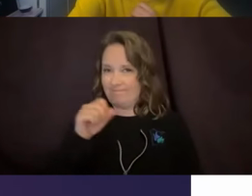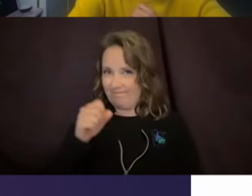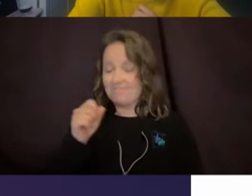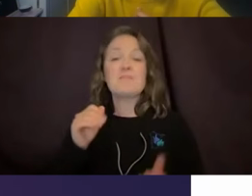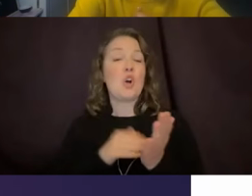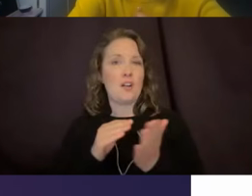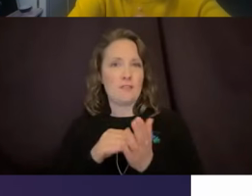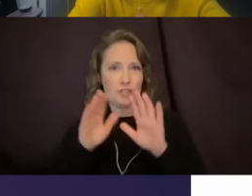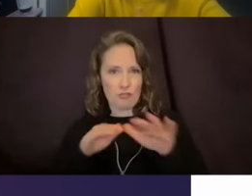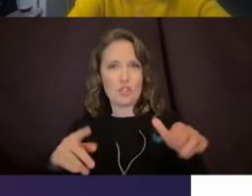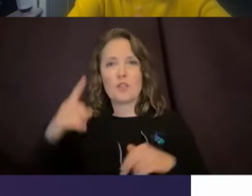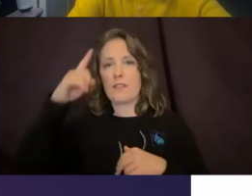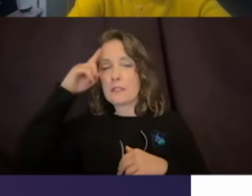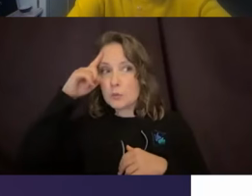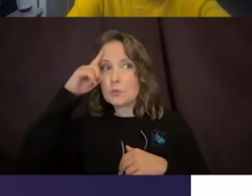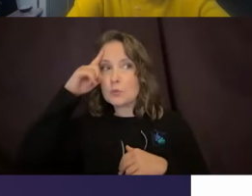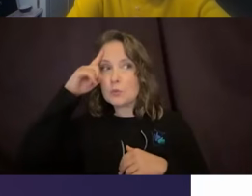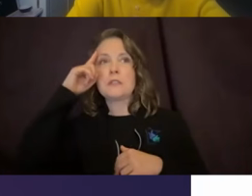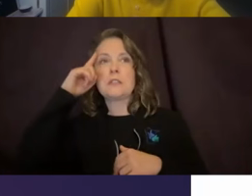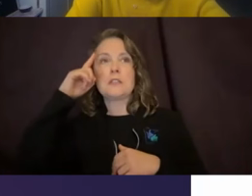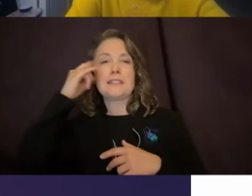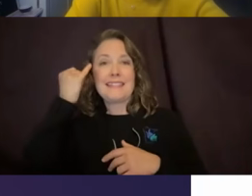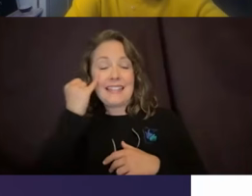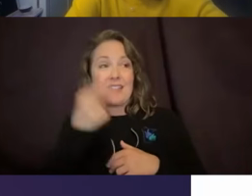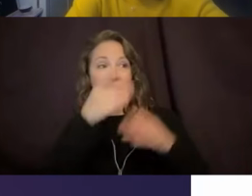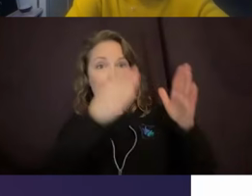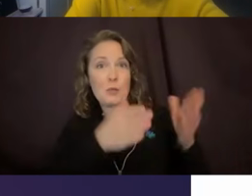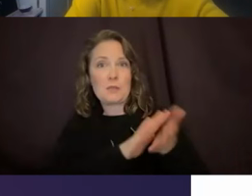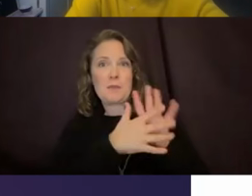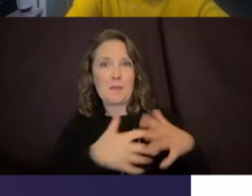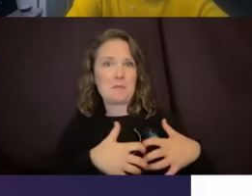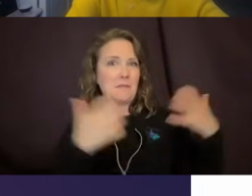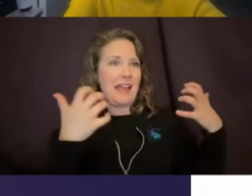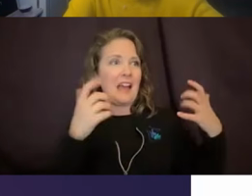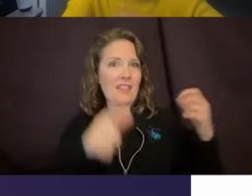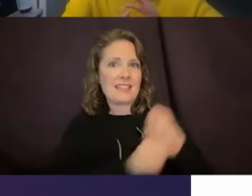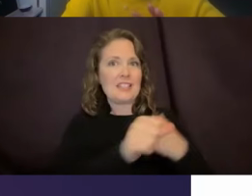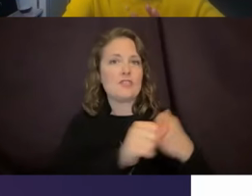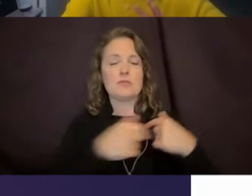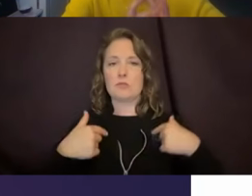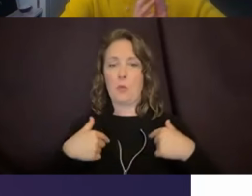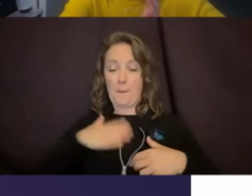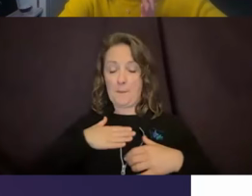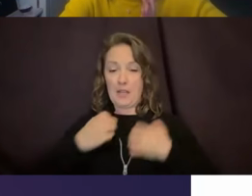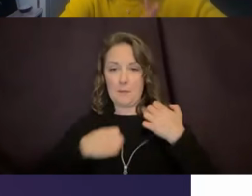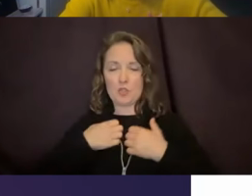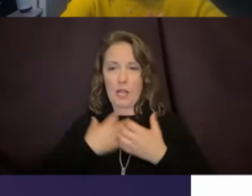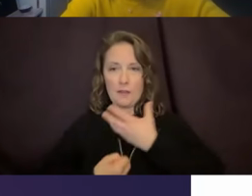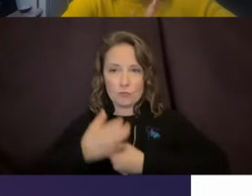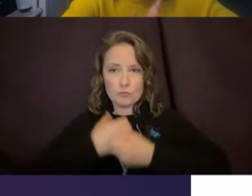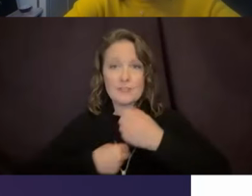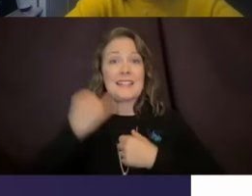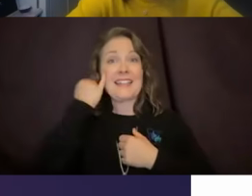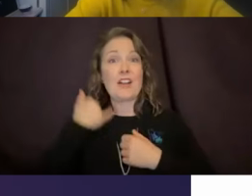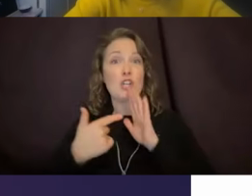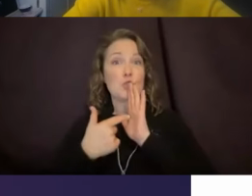being able to experience a wide range of emotions, right? Of like, these emotions, if I exhibit this, then